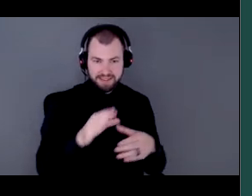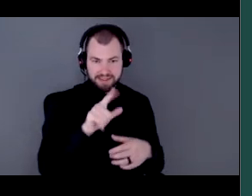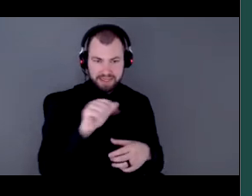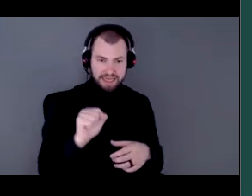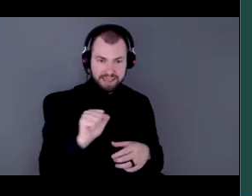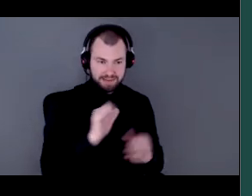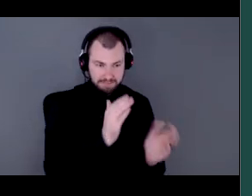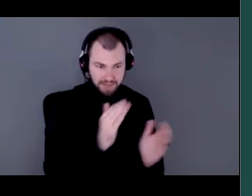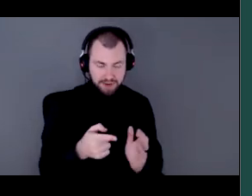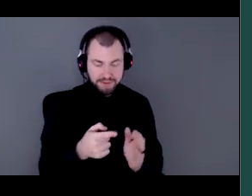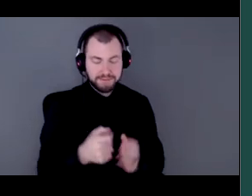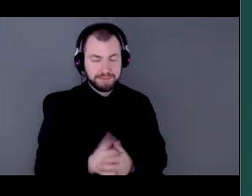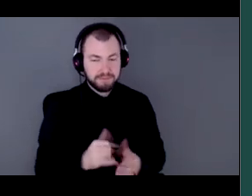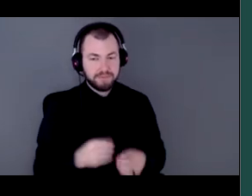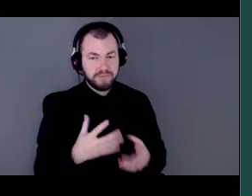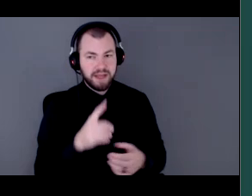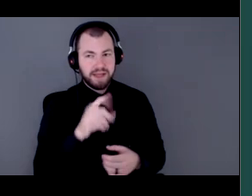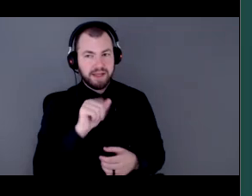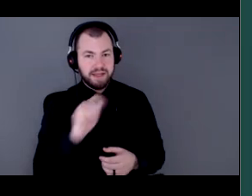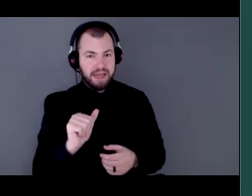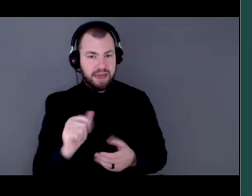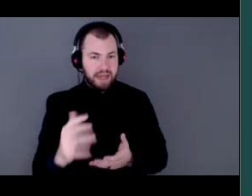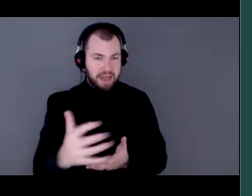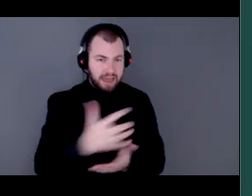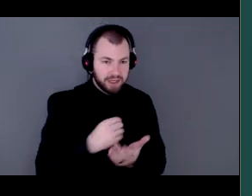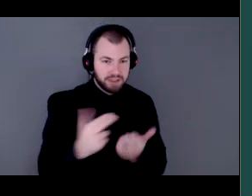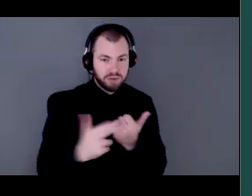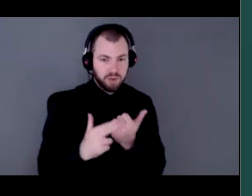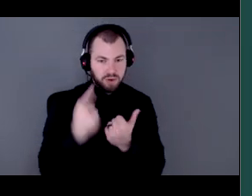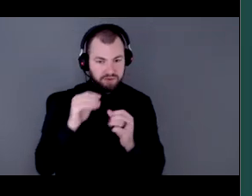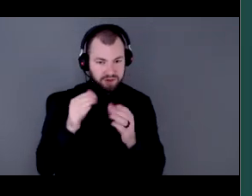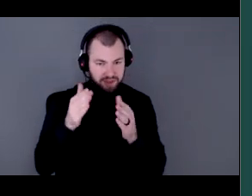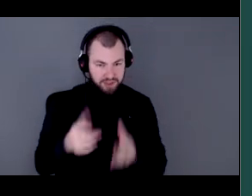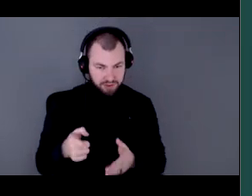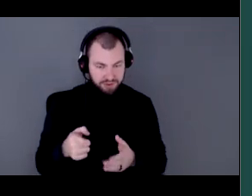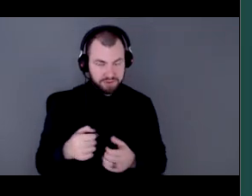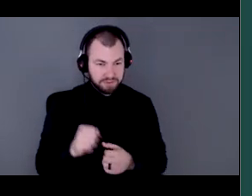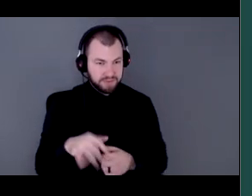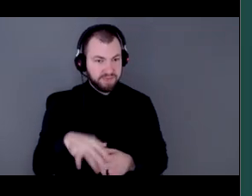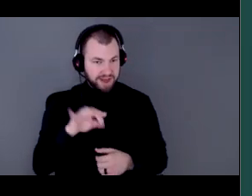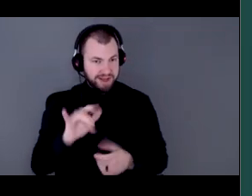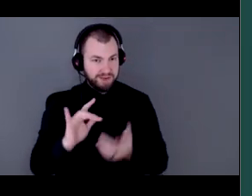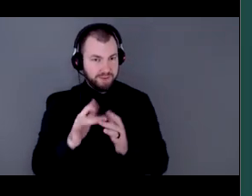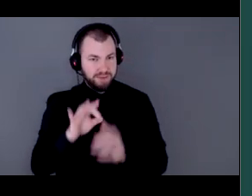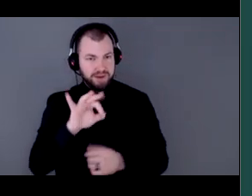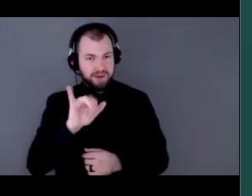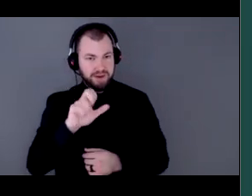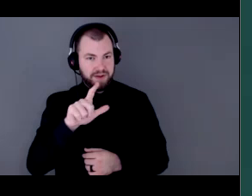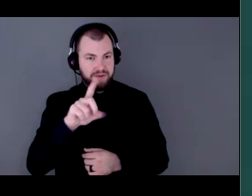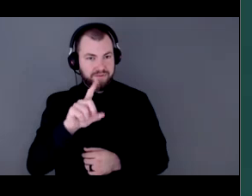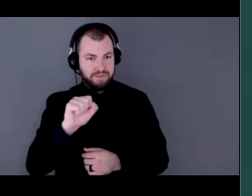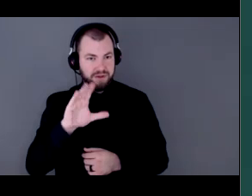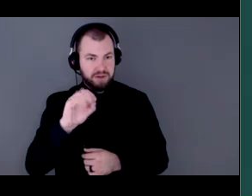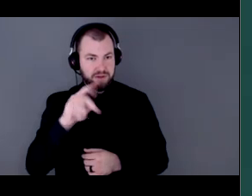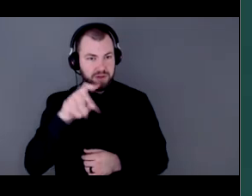data collection and storage for the teachers, but and it, you can find it on this website, FieldScope. Ours is